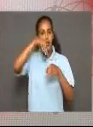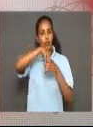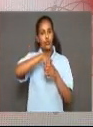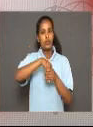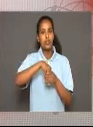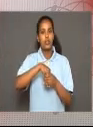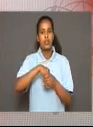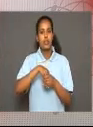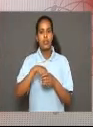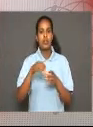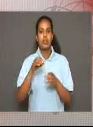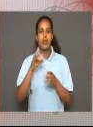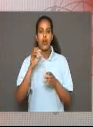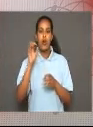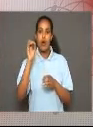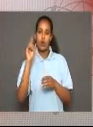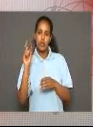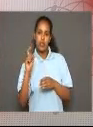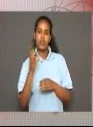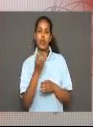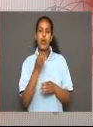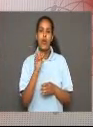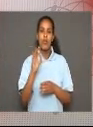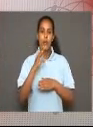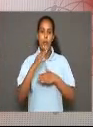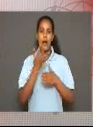include the oxidation of matter,